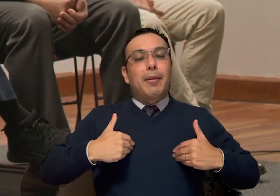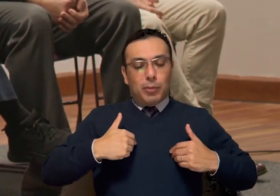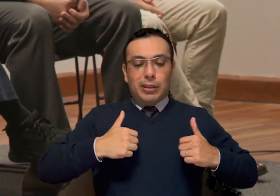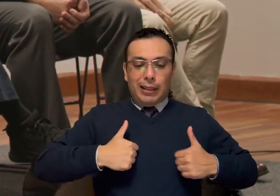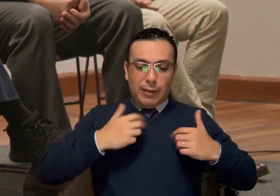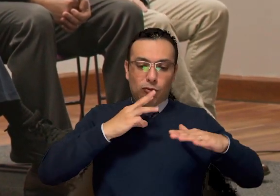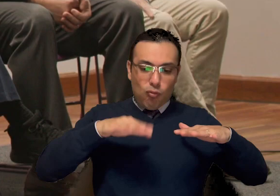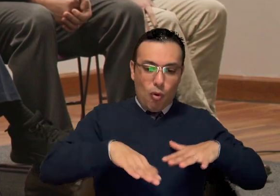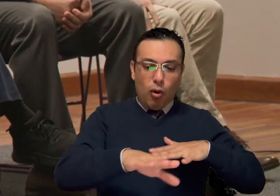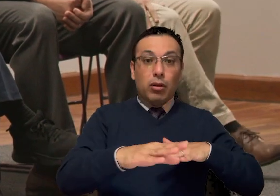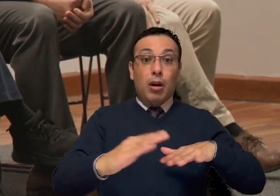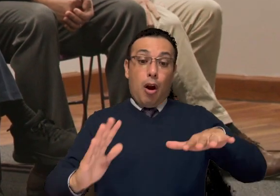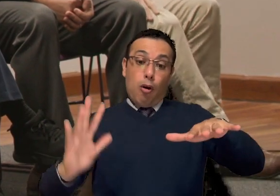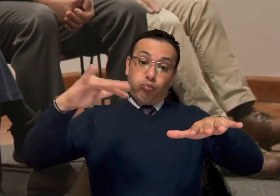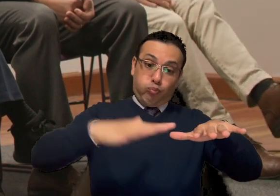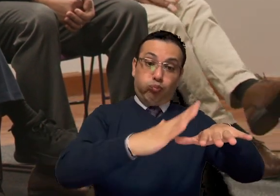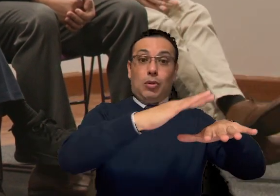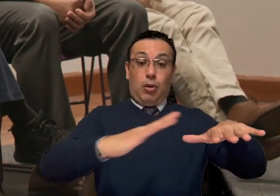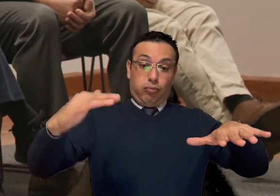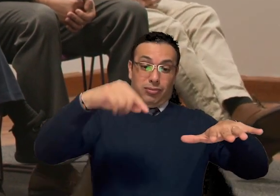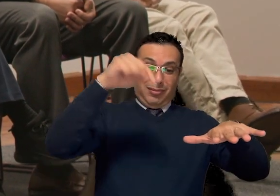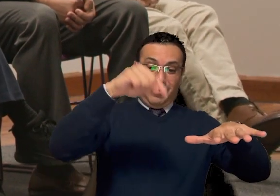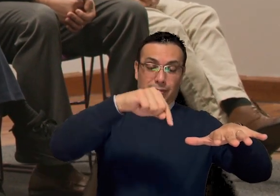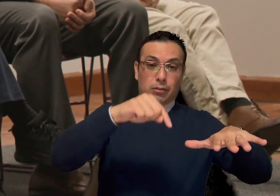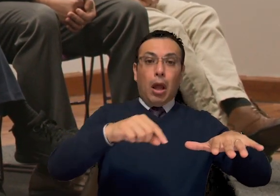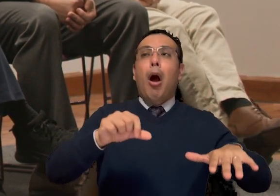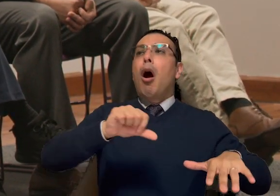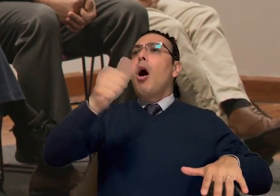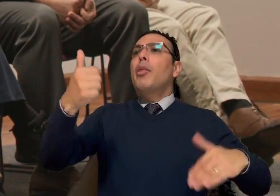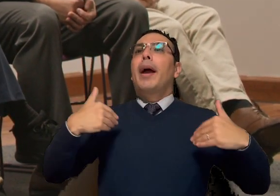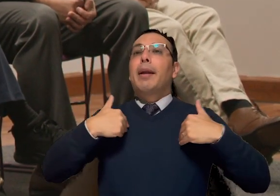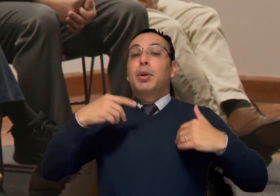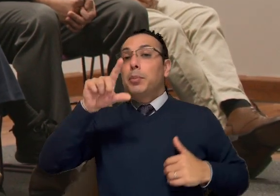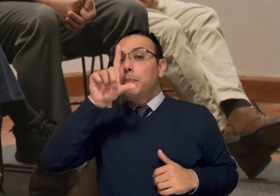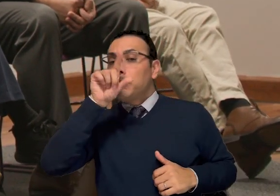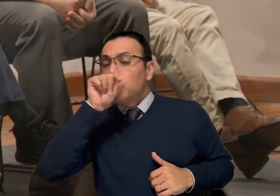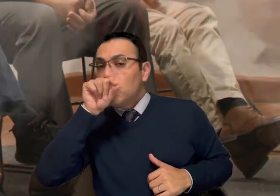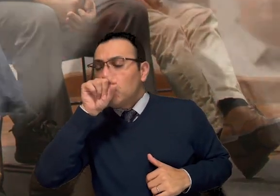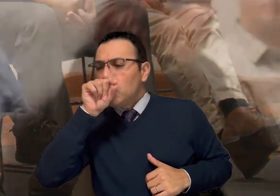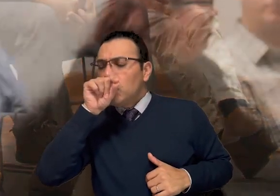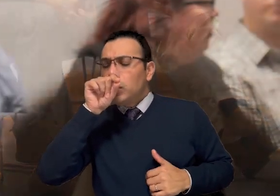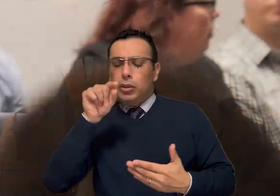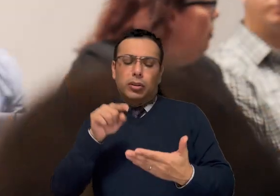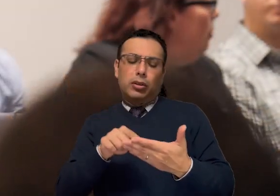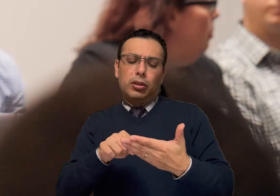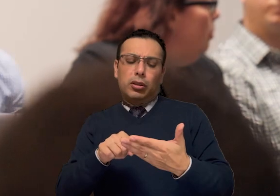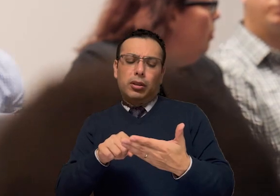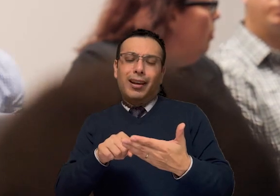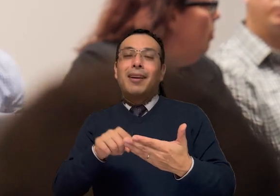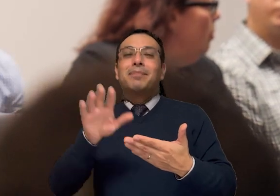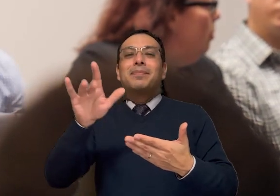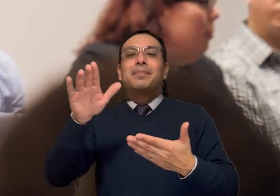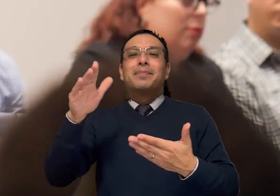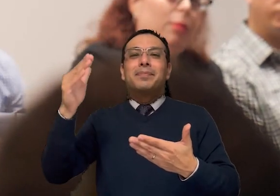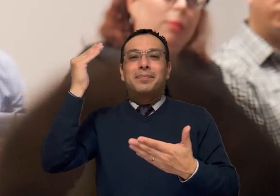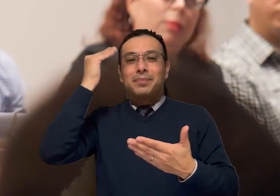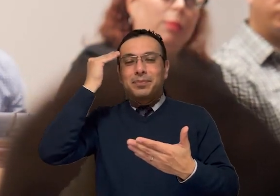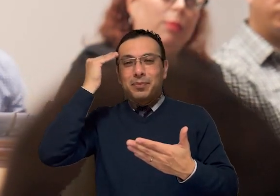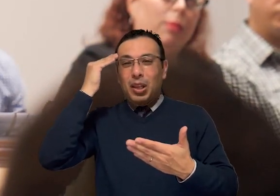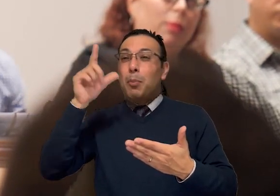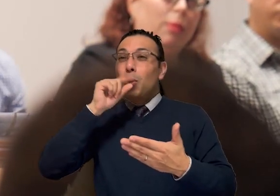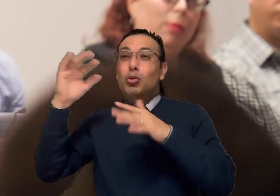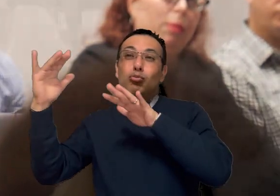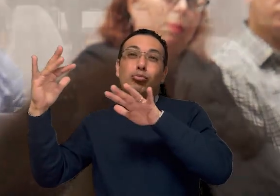don't know what this word is, but by the Rockaway flying to the beaches? What will the effect of the project be on sea